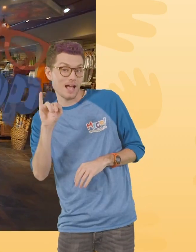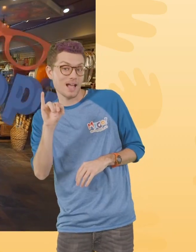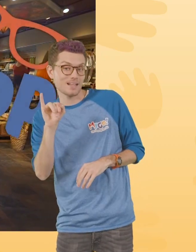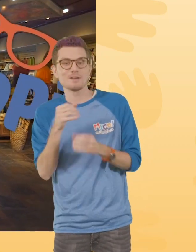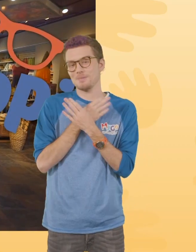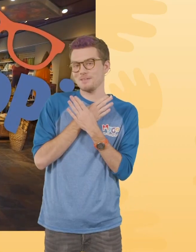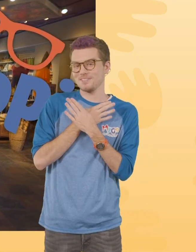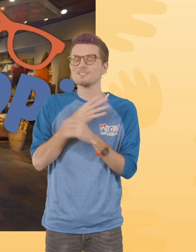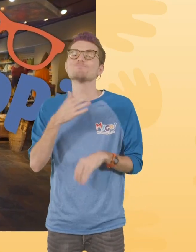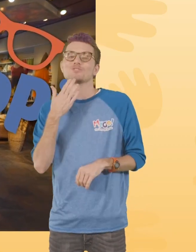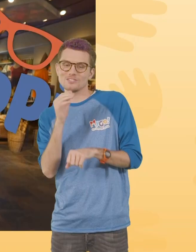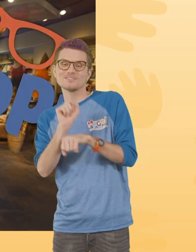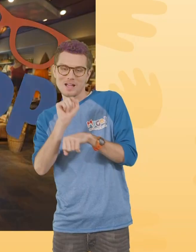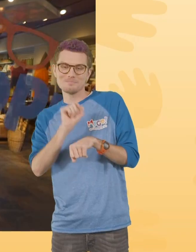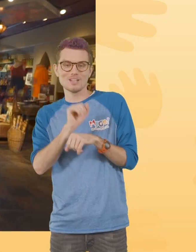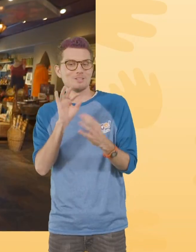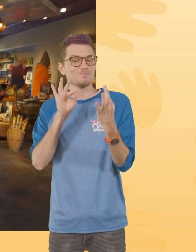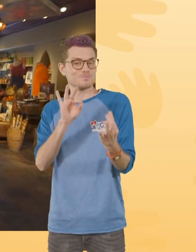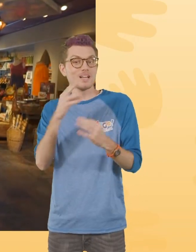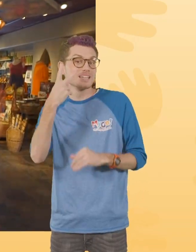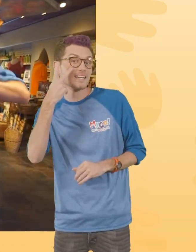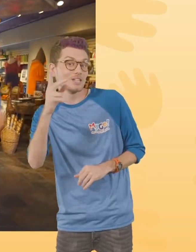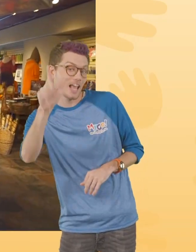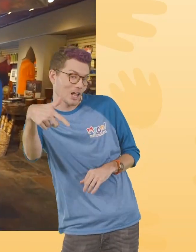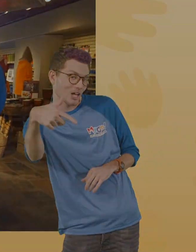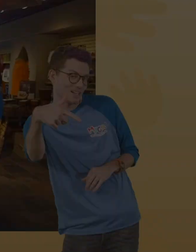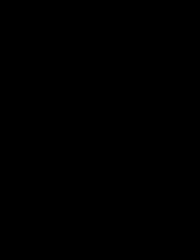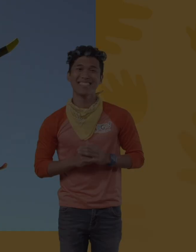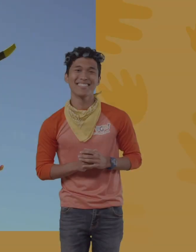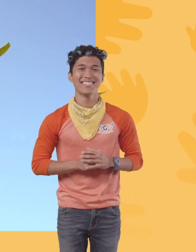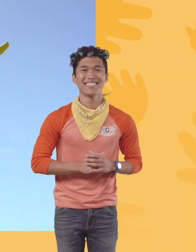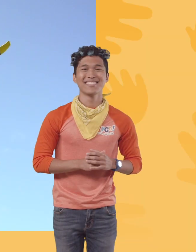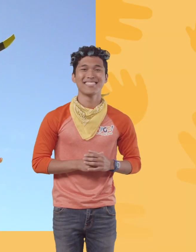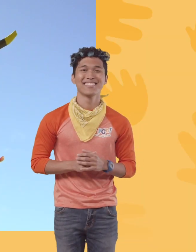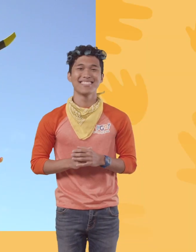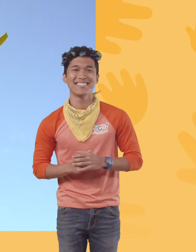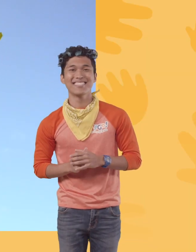B-L-I-P-P-I. Blippi. Good job. All right. See you later.